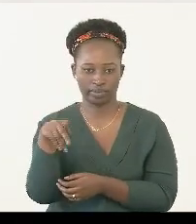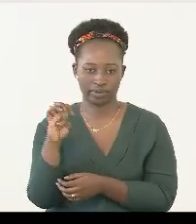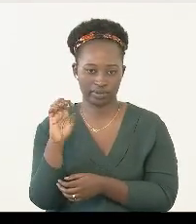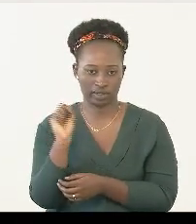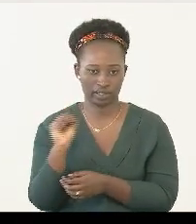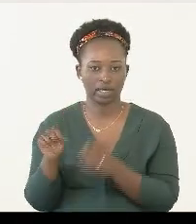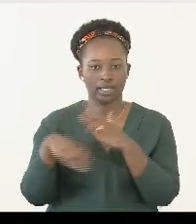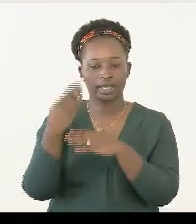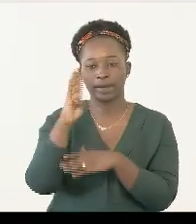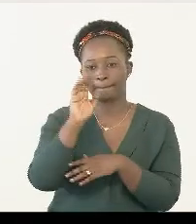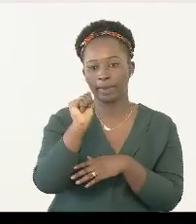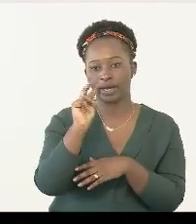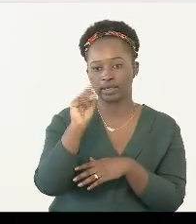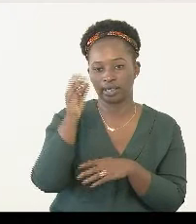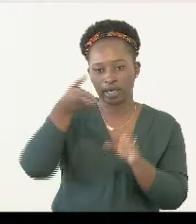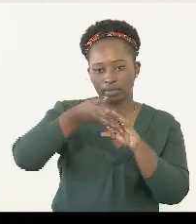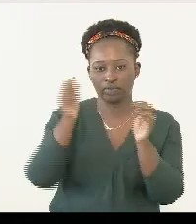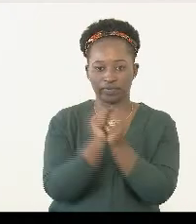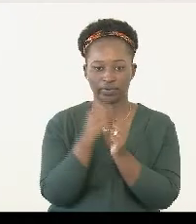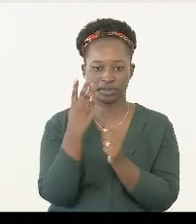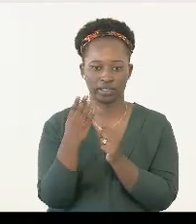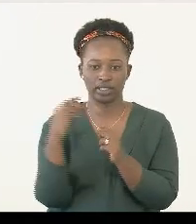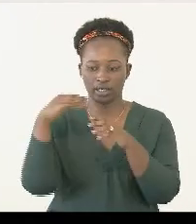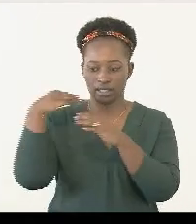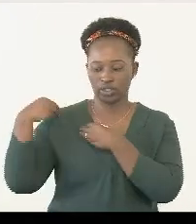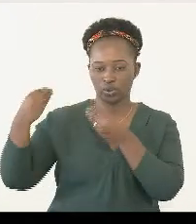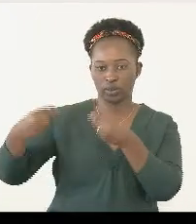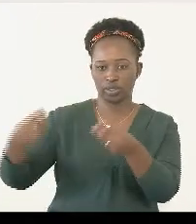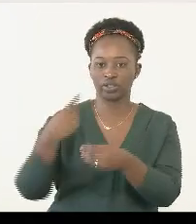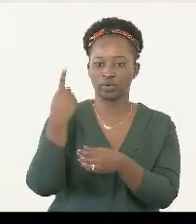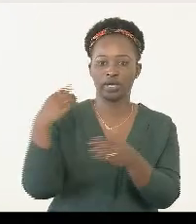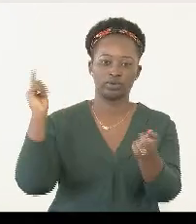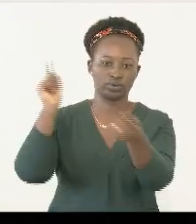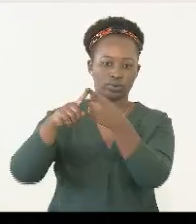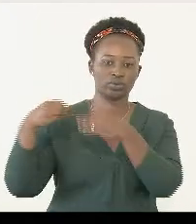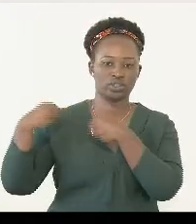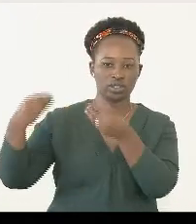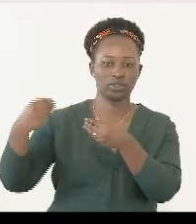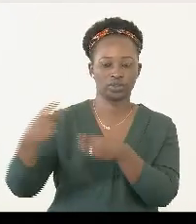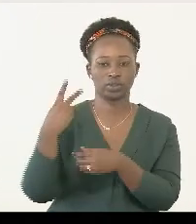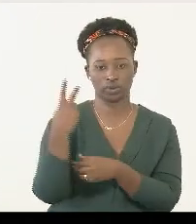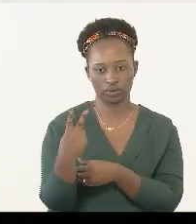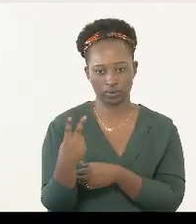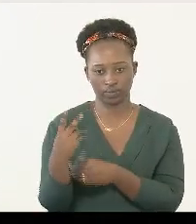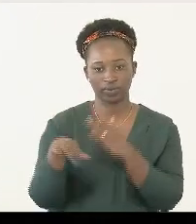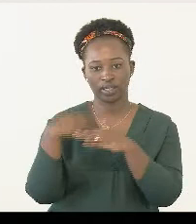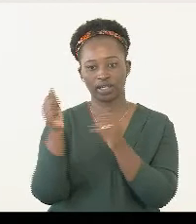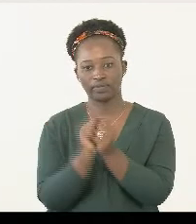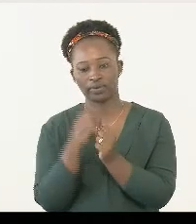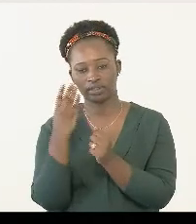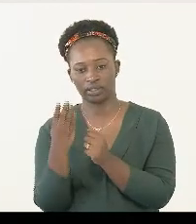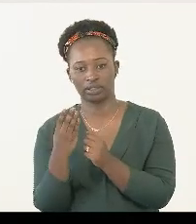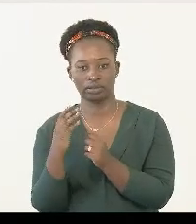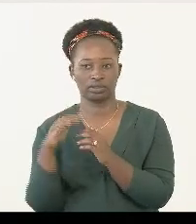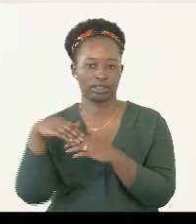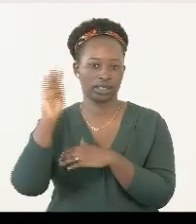containing 14 isotopes during replication from generation 1 to generation 2. The new strand consisting of 14, so the lighter